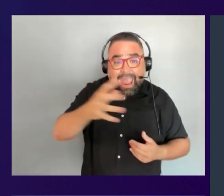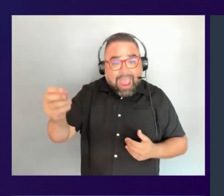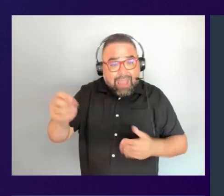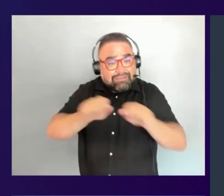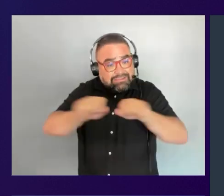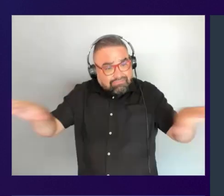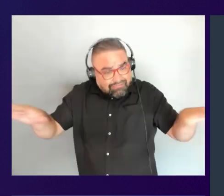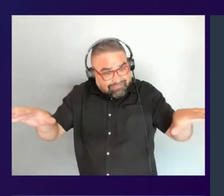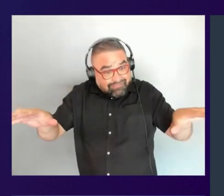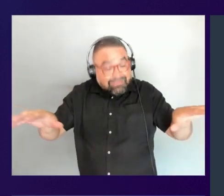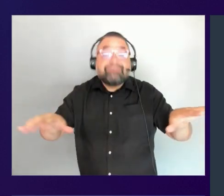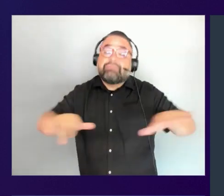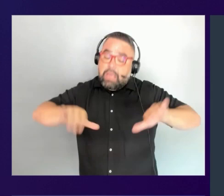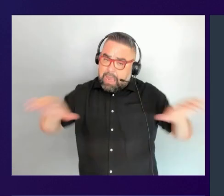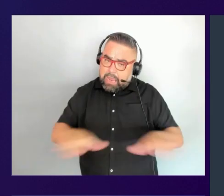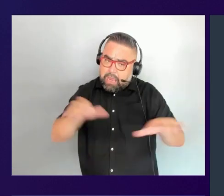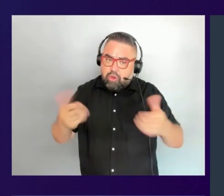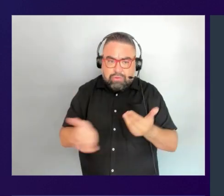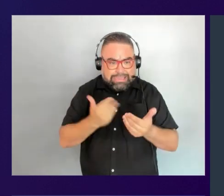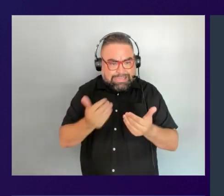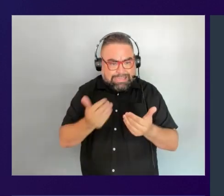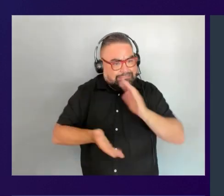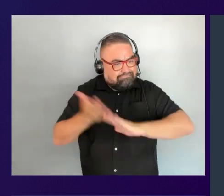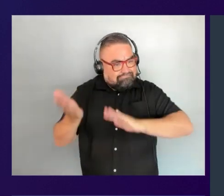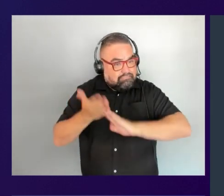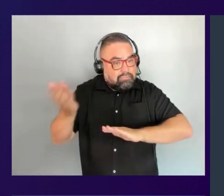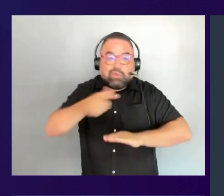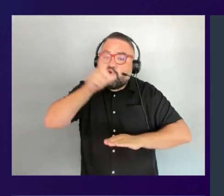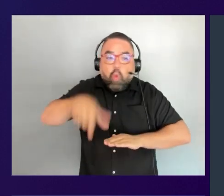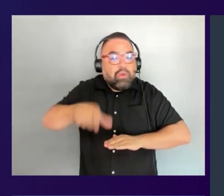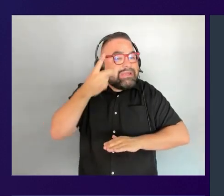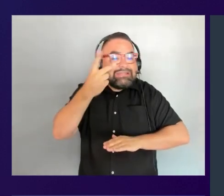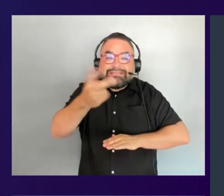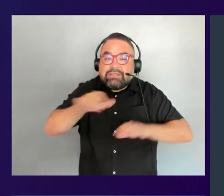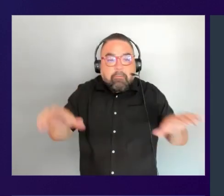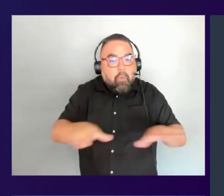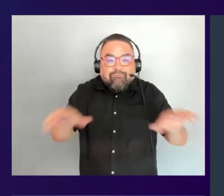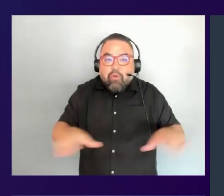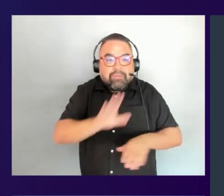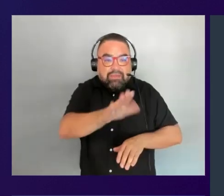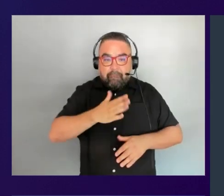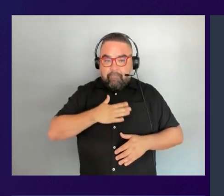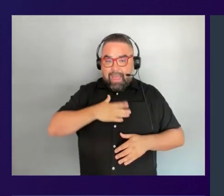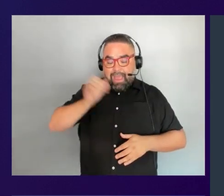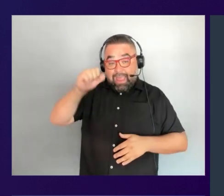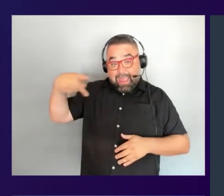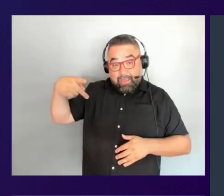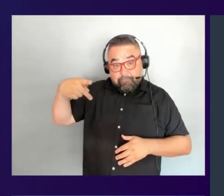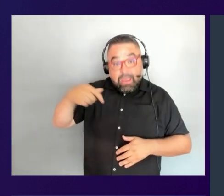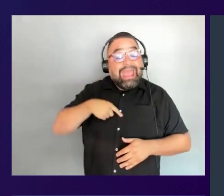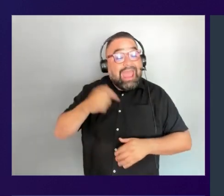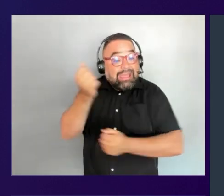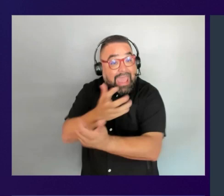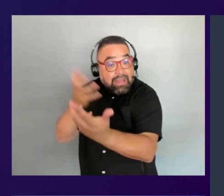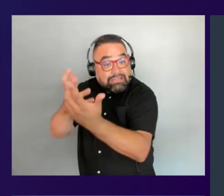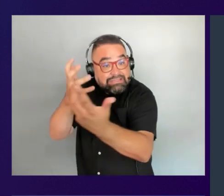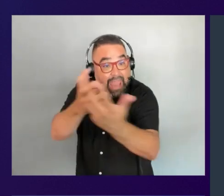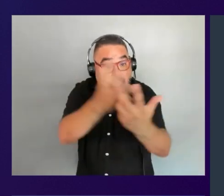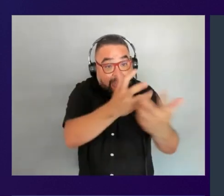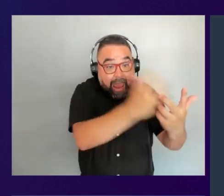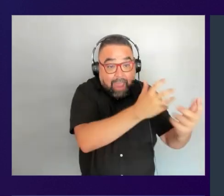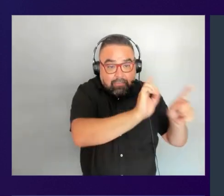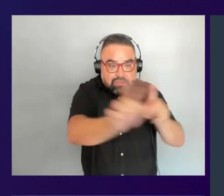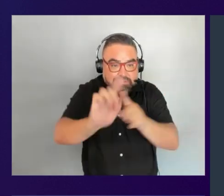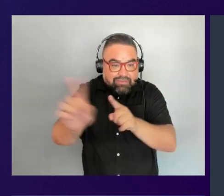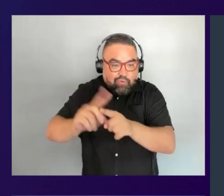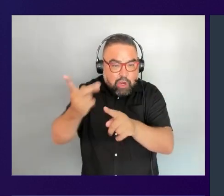capacity and performance without needing to know the performance of my application, and adaptable across different compute use cases, such